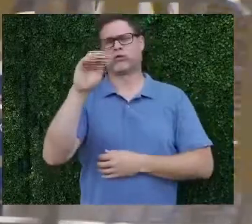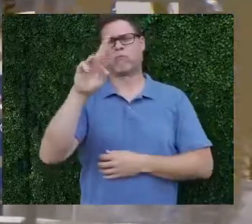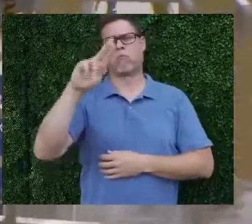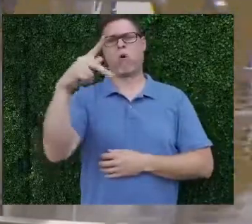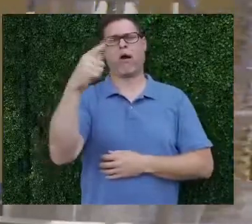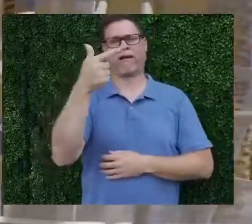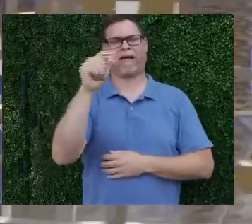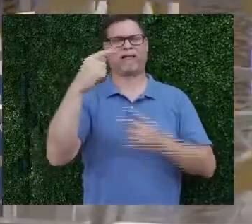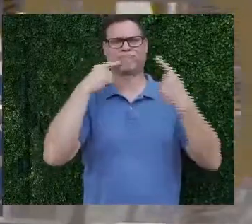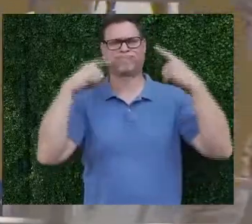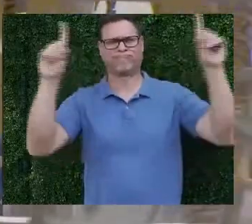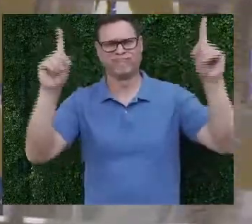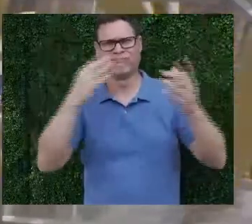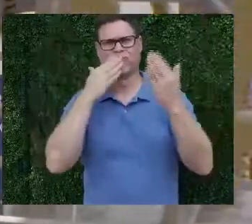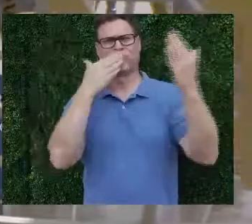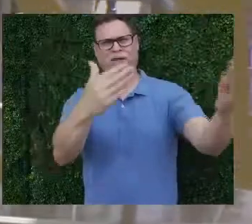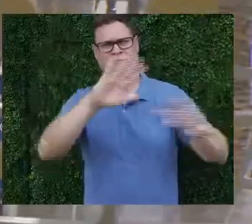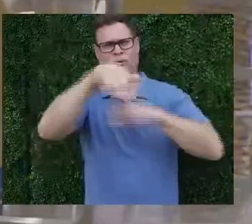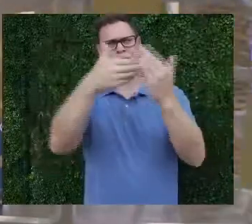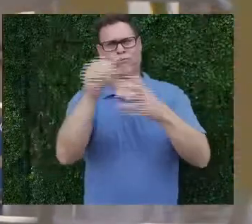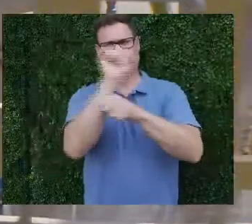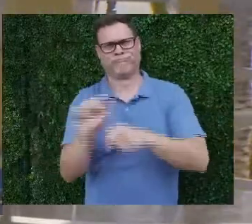and grateful for all his hard work.